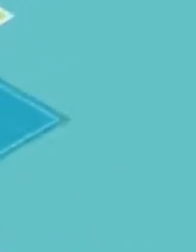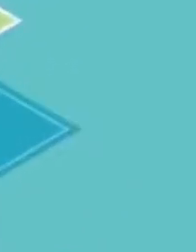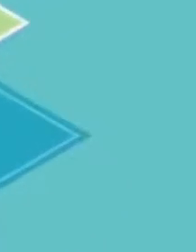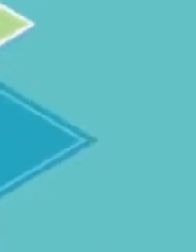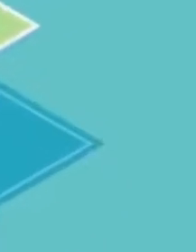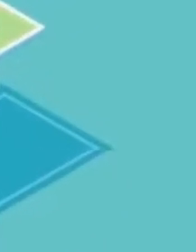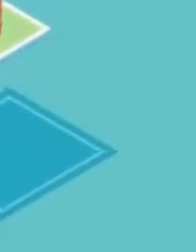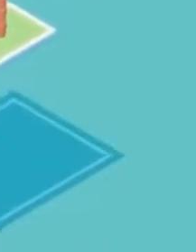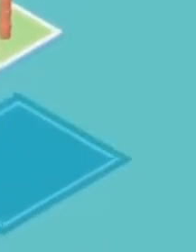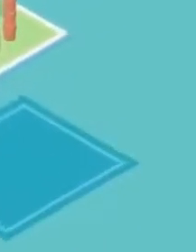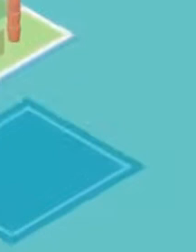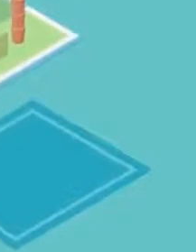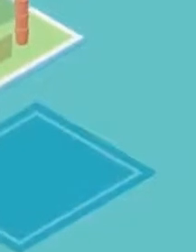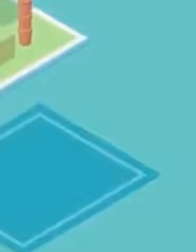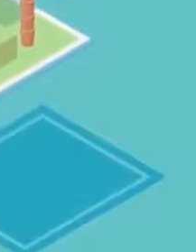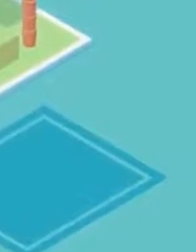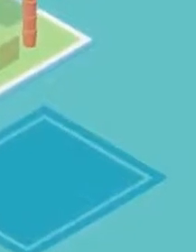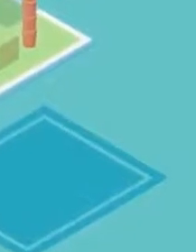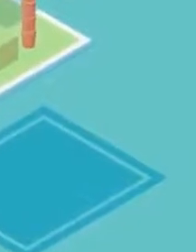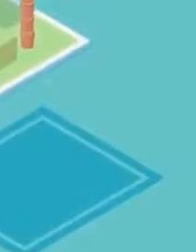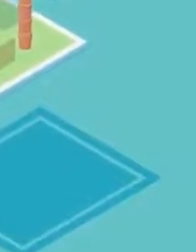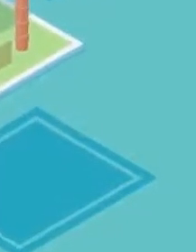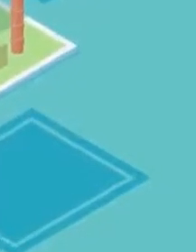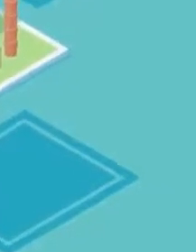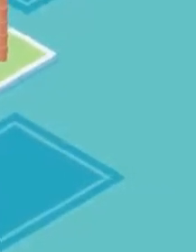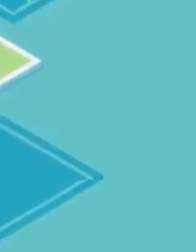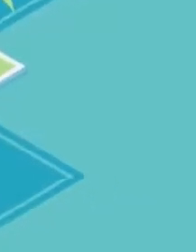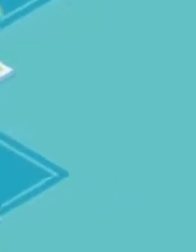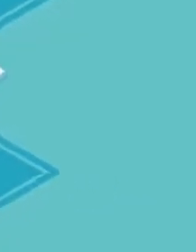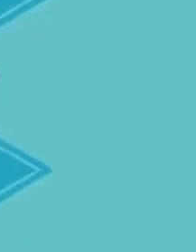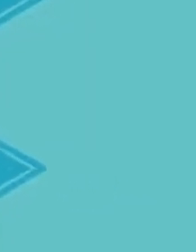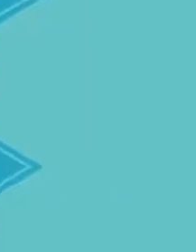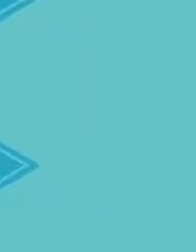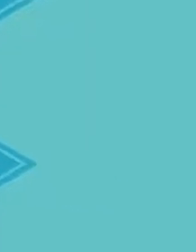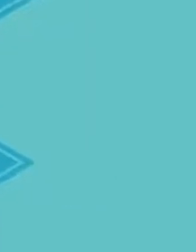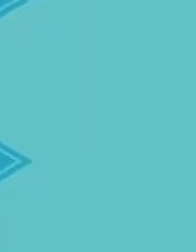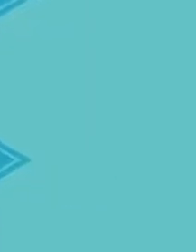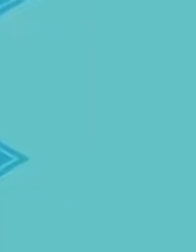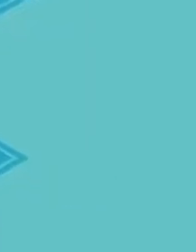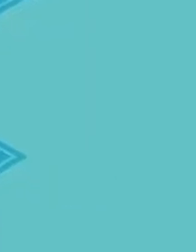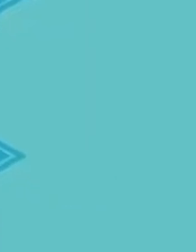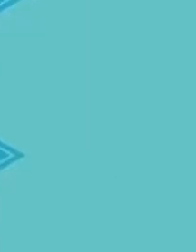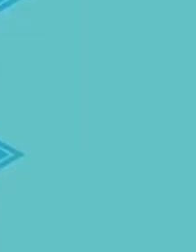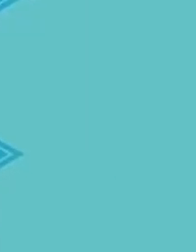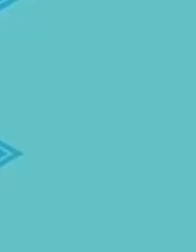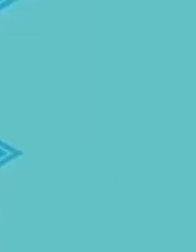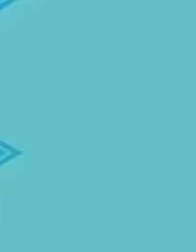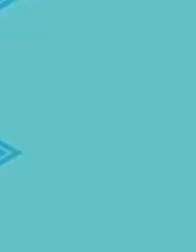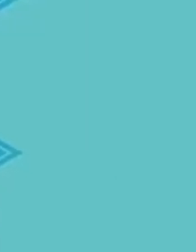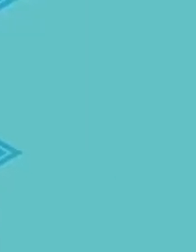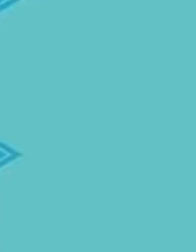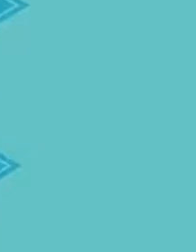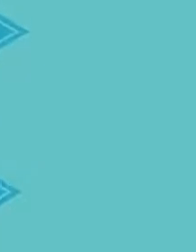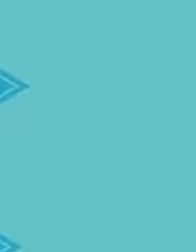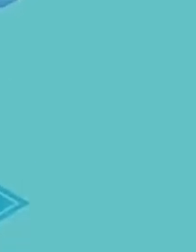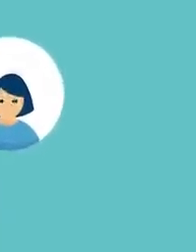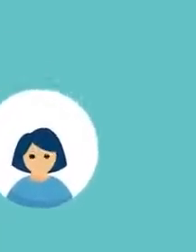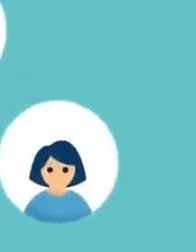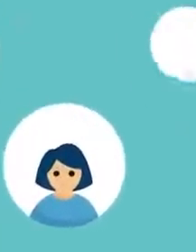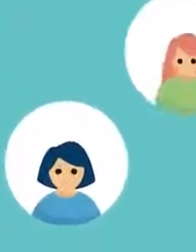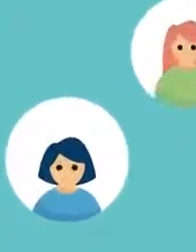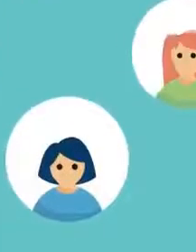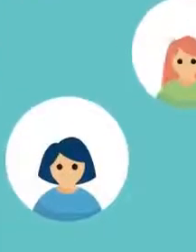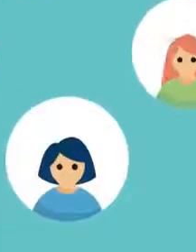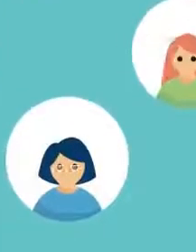will visit your household, ask a few questions like how many people live in your house, including their age and sex. Every